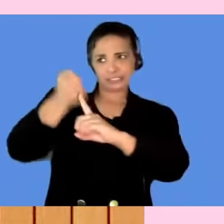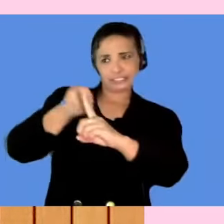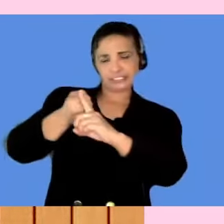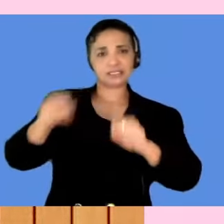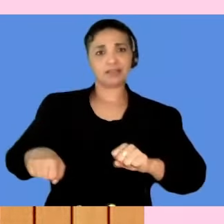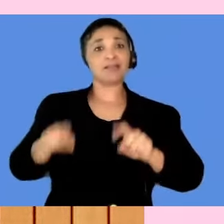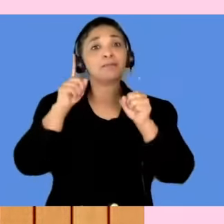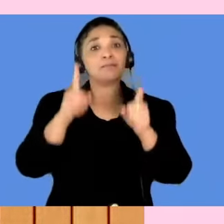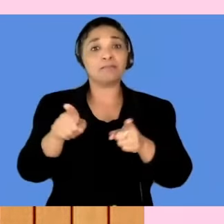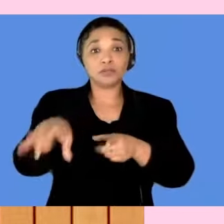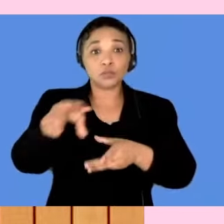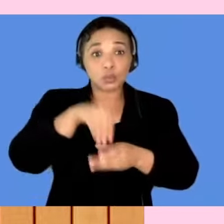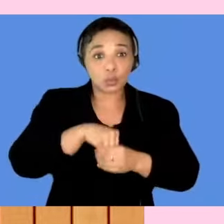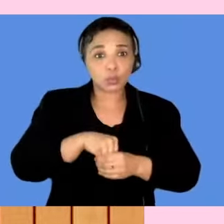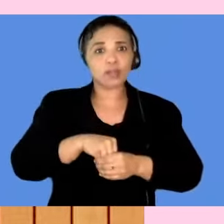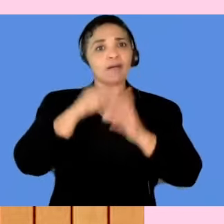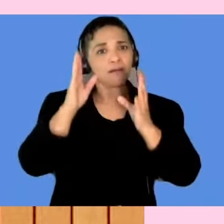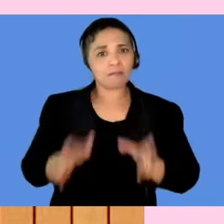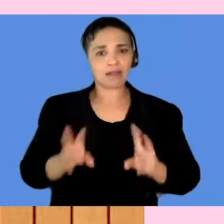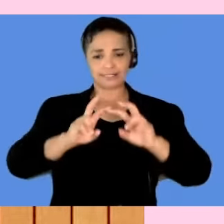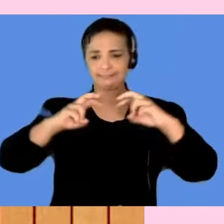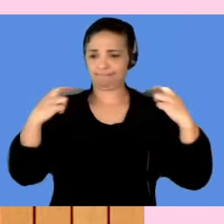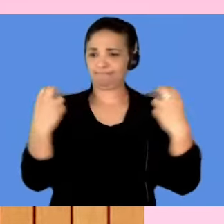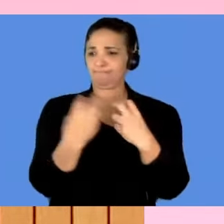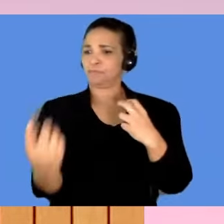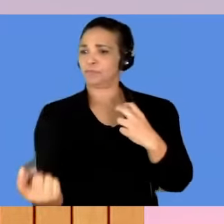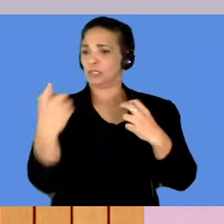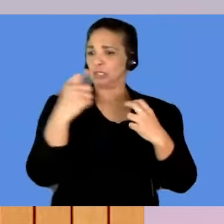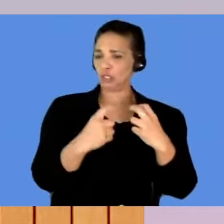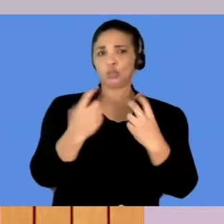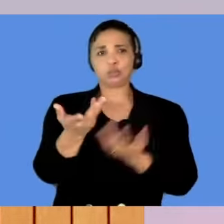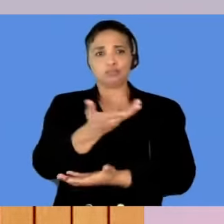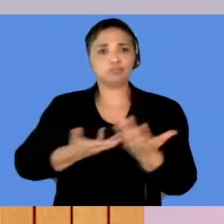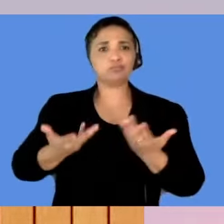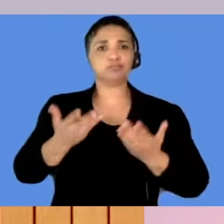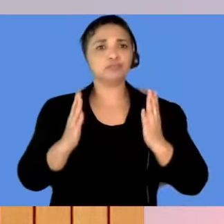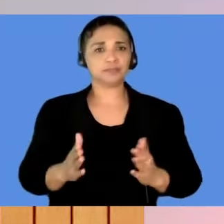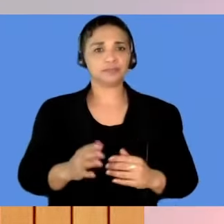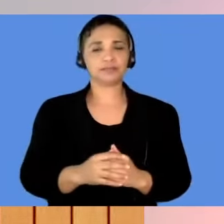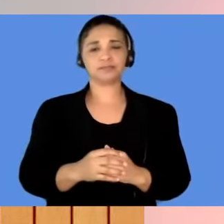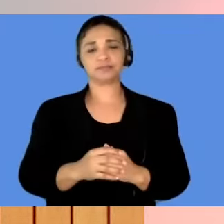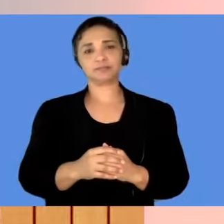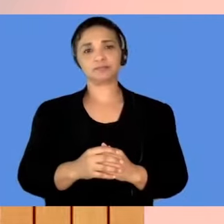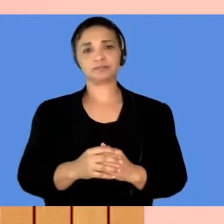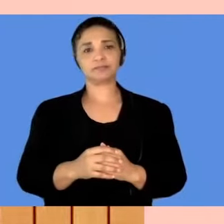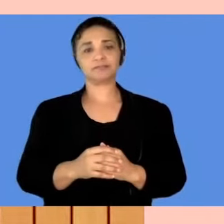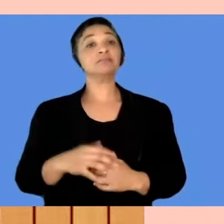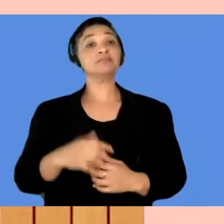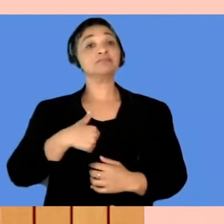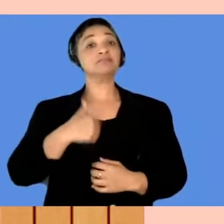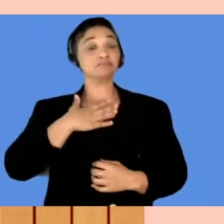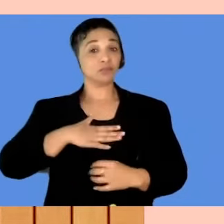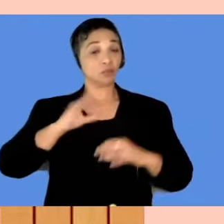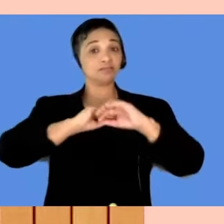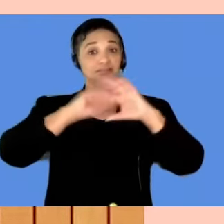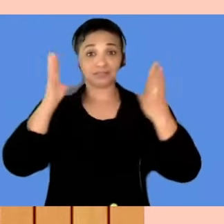need to have a seat on the table. And this is where I wanted to share this with